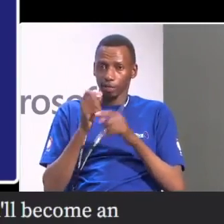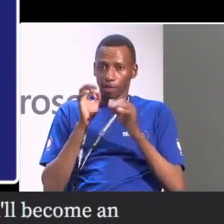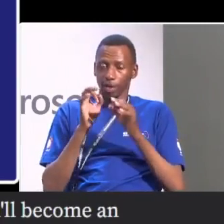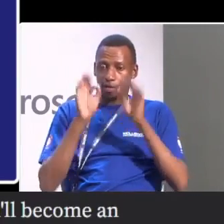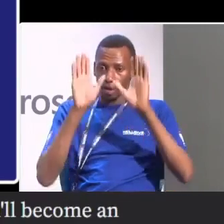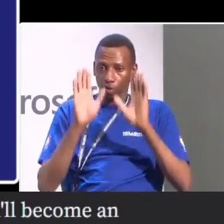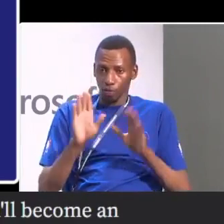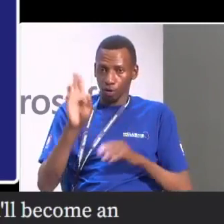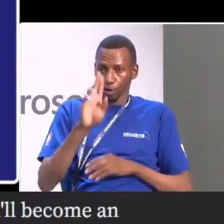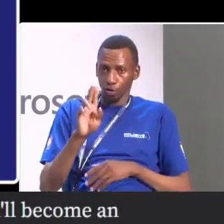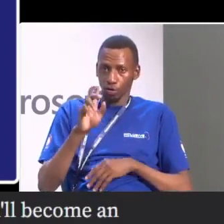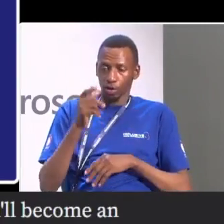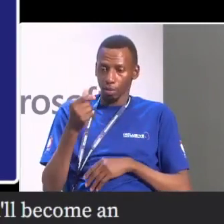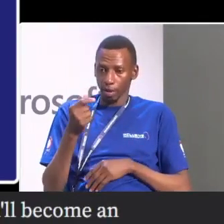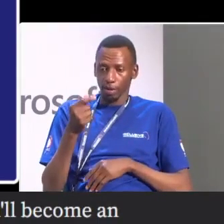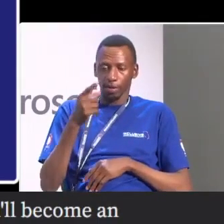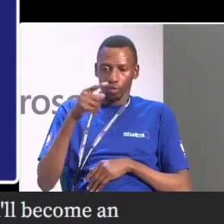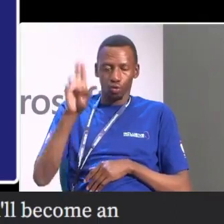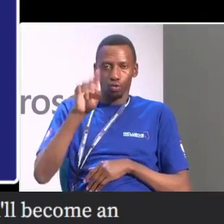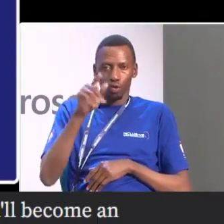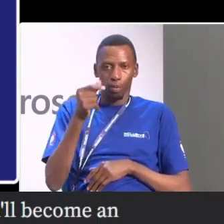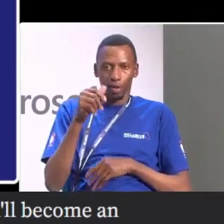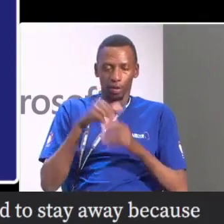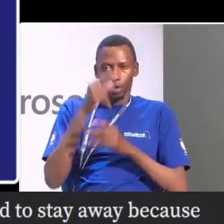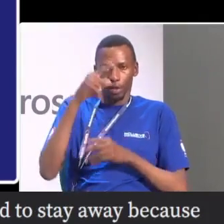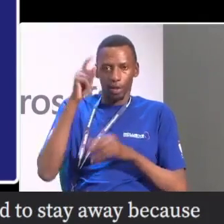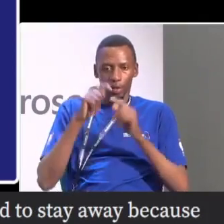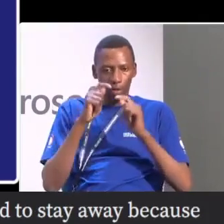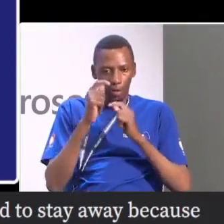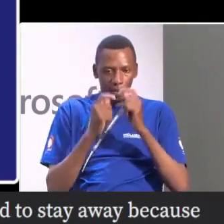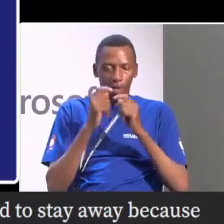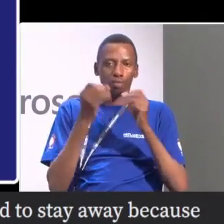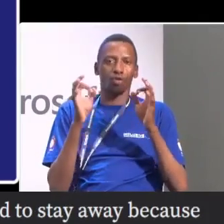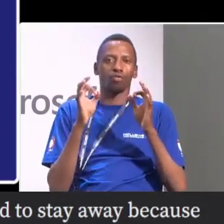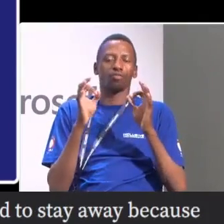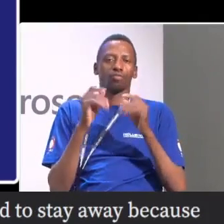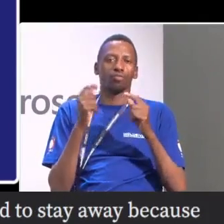you spend it in the right type of training. So I do feel it's important to have